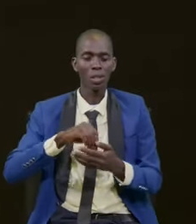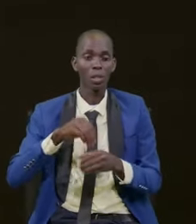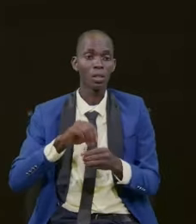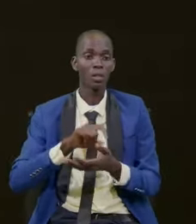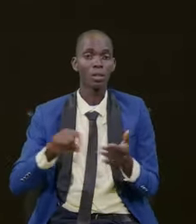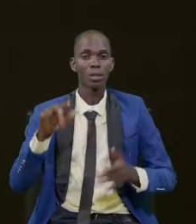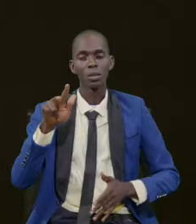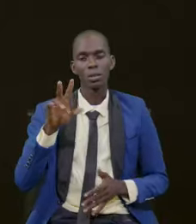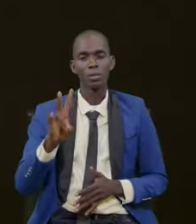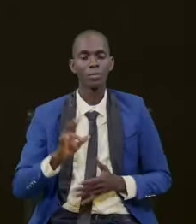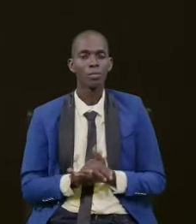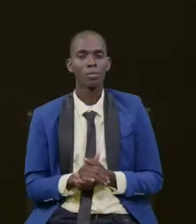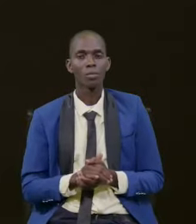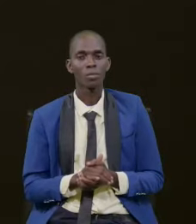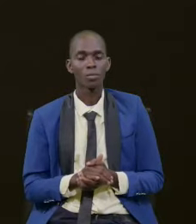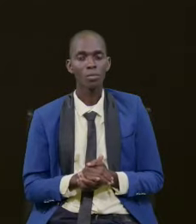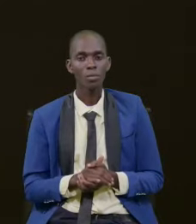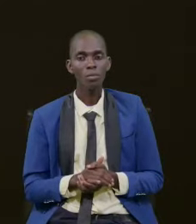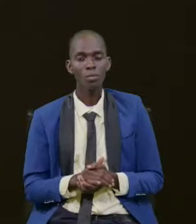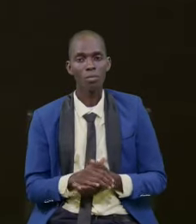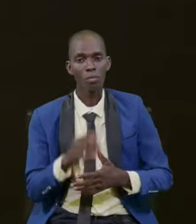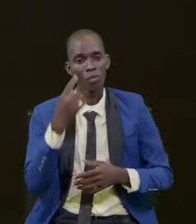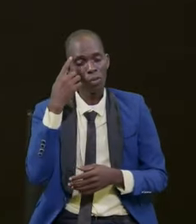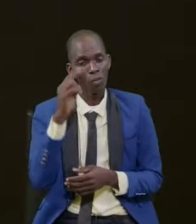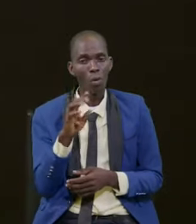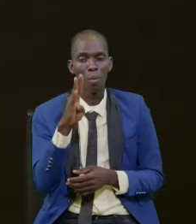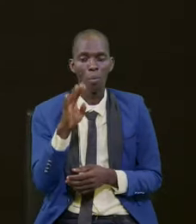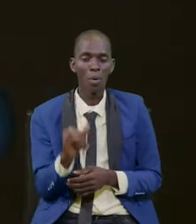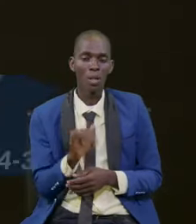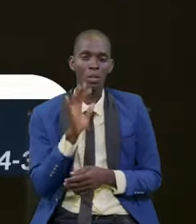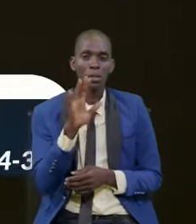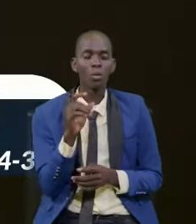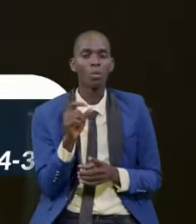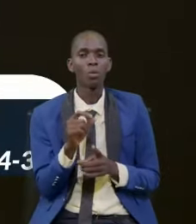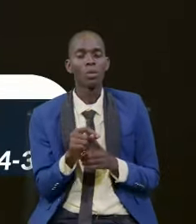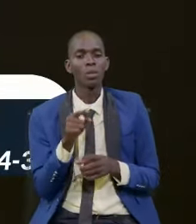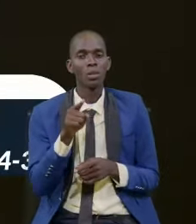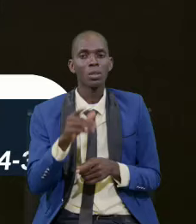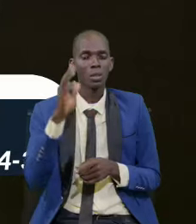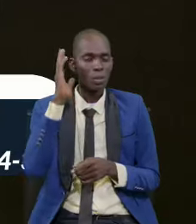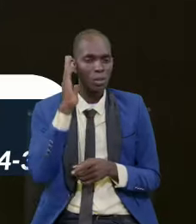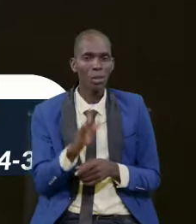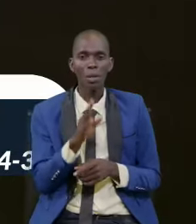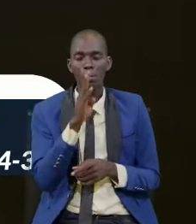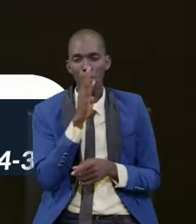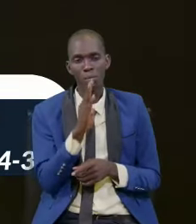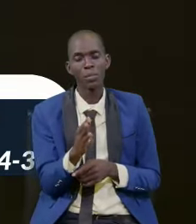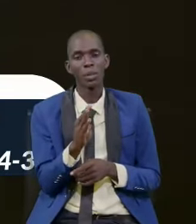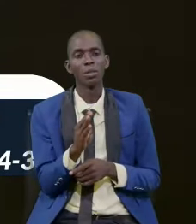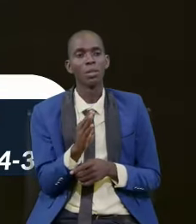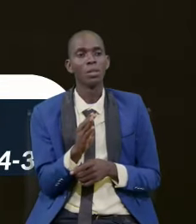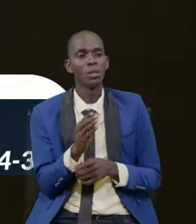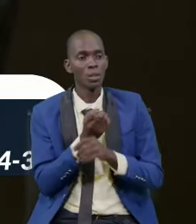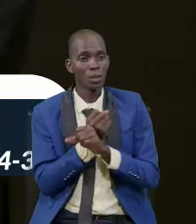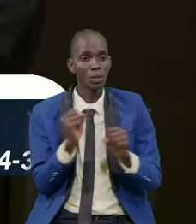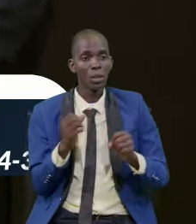verse 37, for by thy words thou shalt be justified, and by